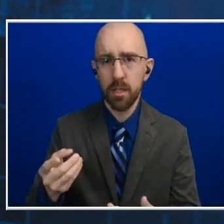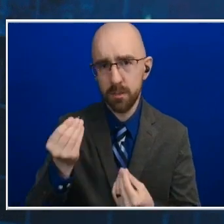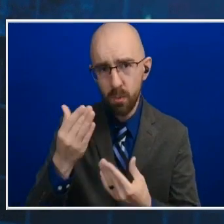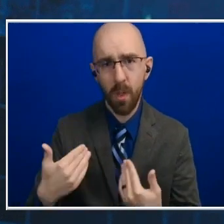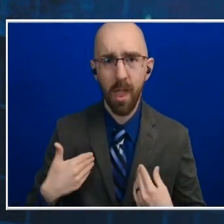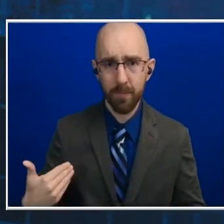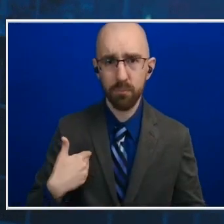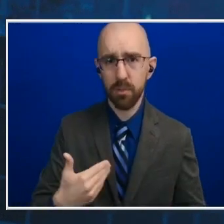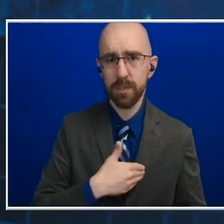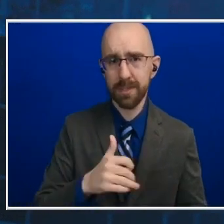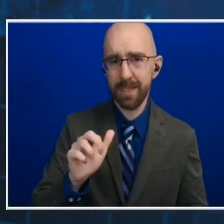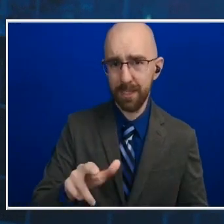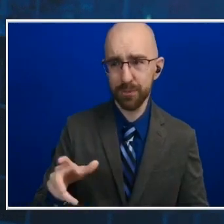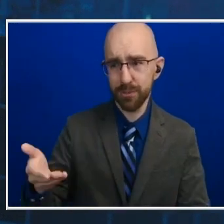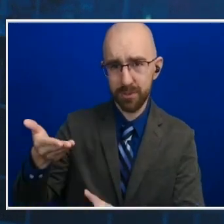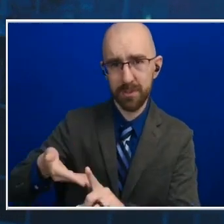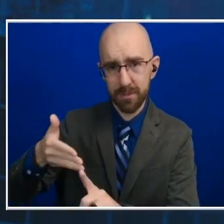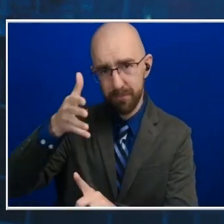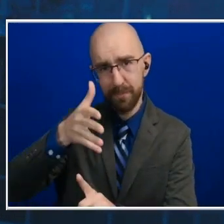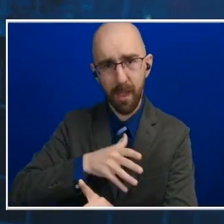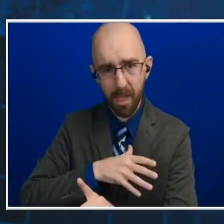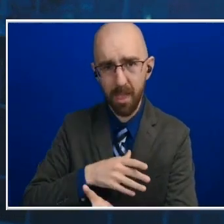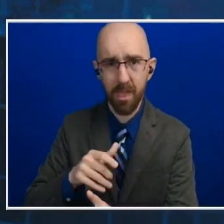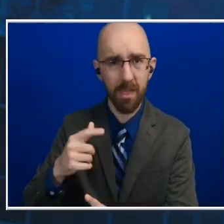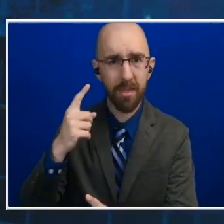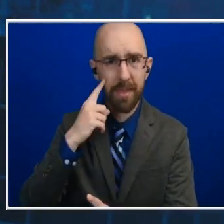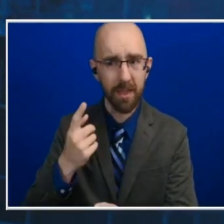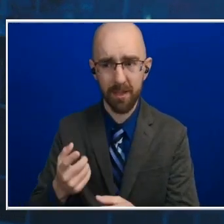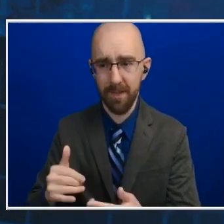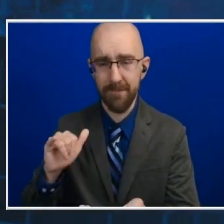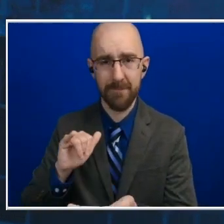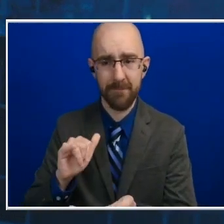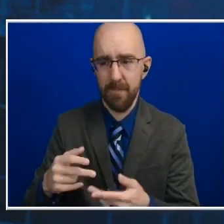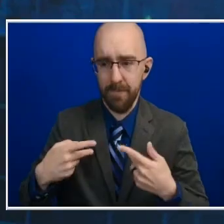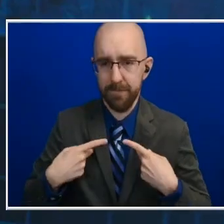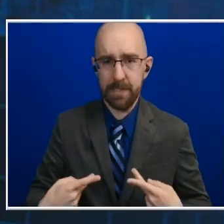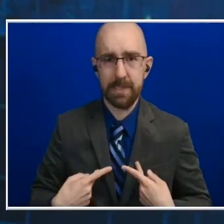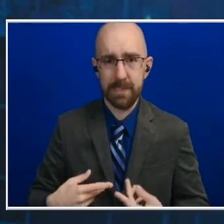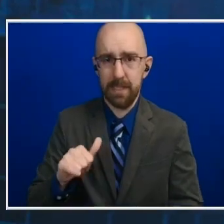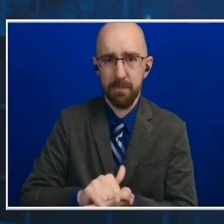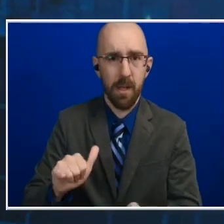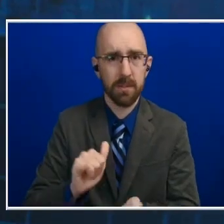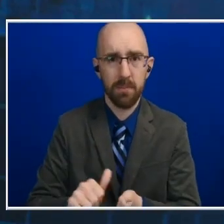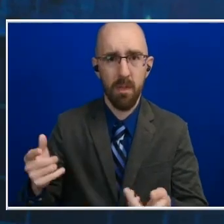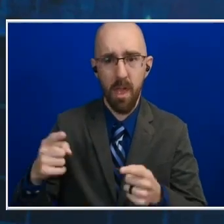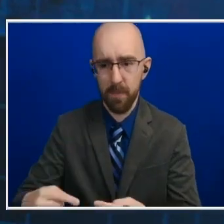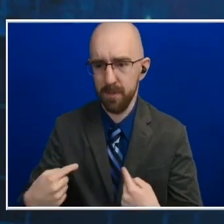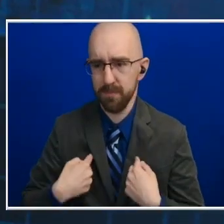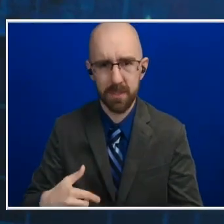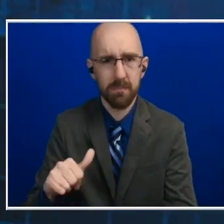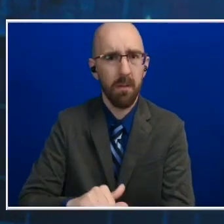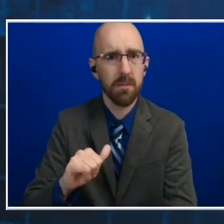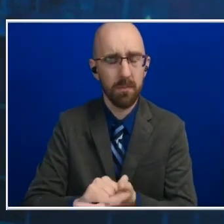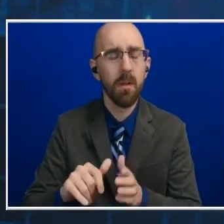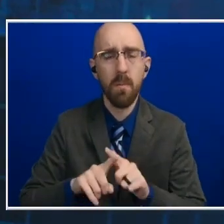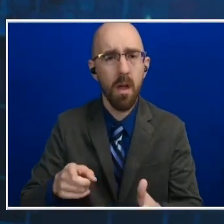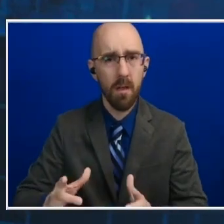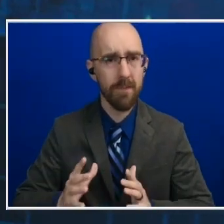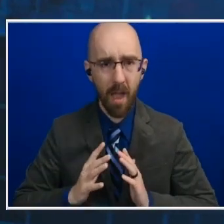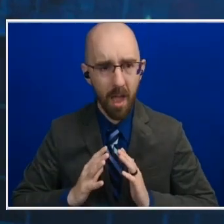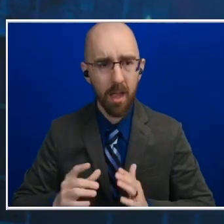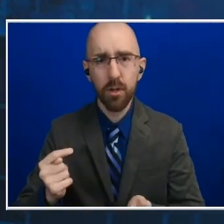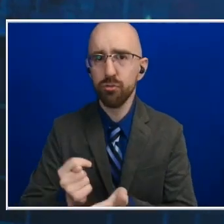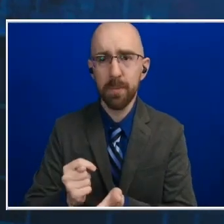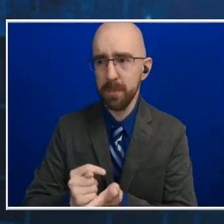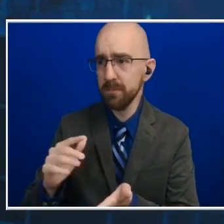male. You don't think that it's physically possible, and everything, but you're fine. There's treatments out there. If you caught it